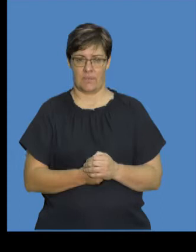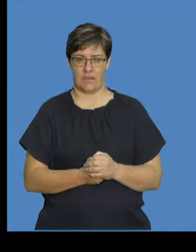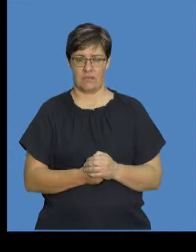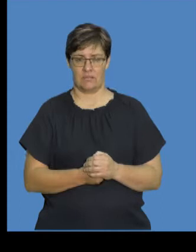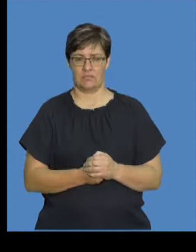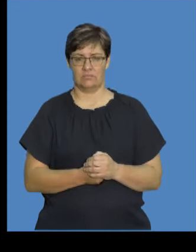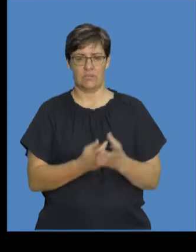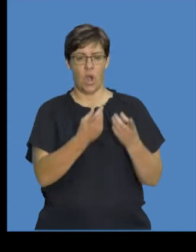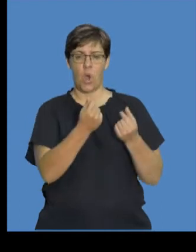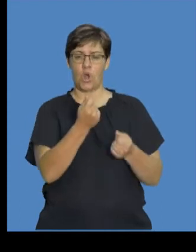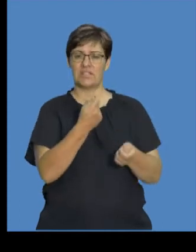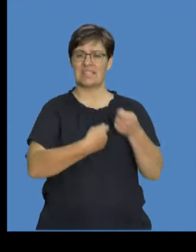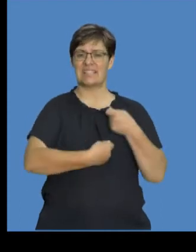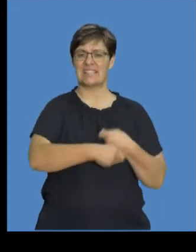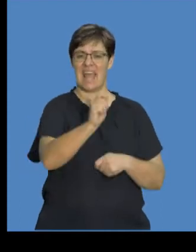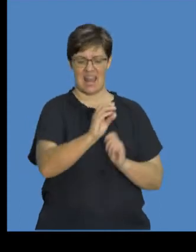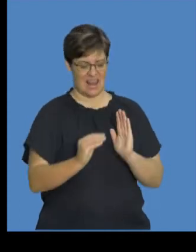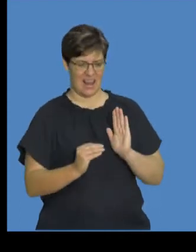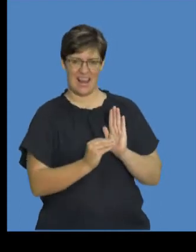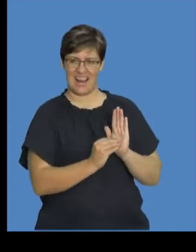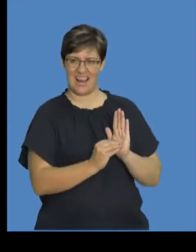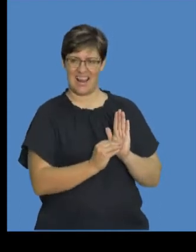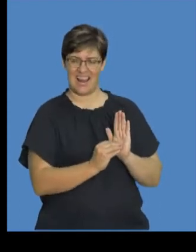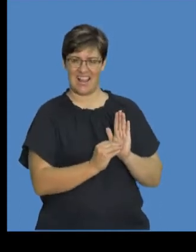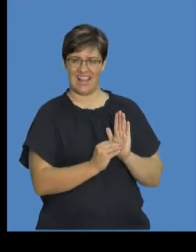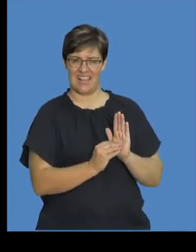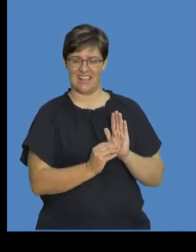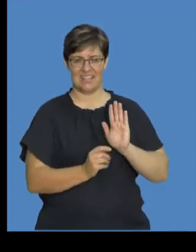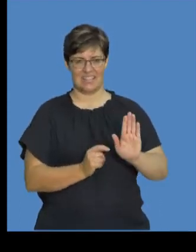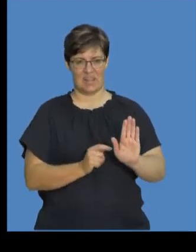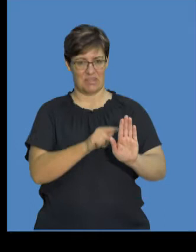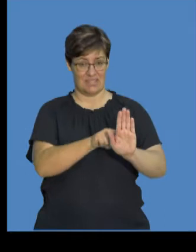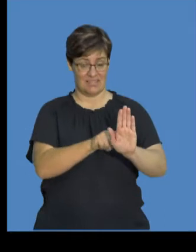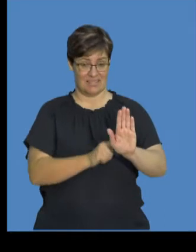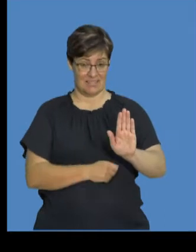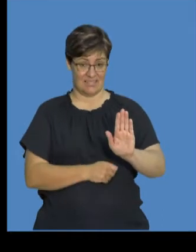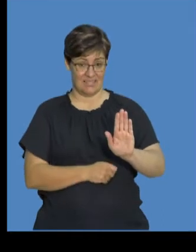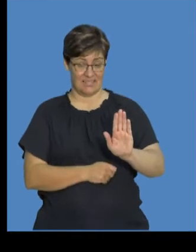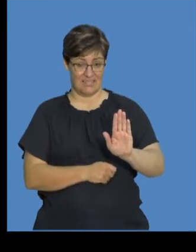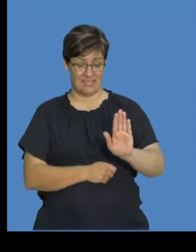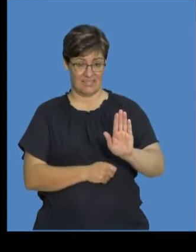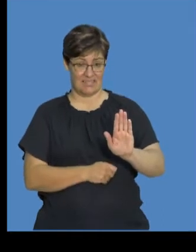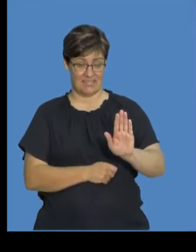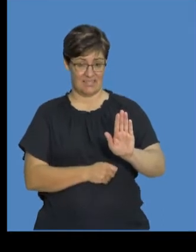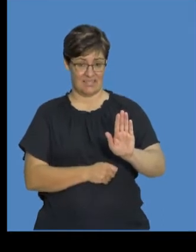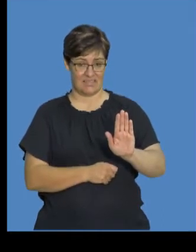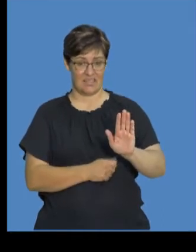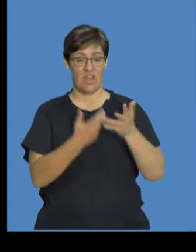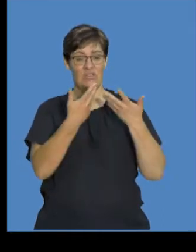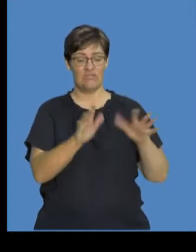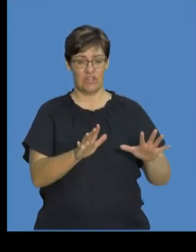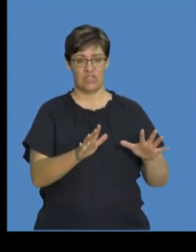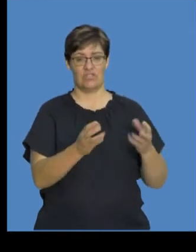if you look at this cost of sales entry on the debit side of the